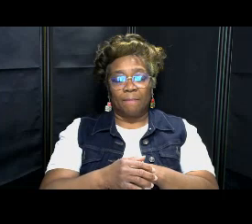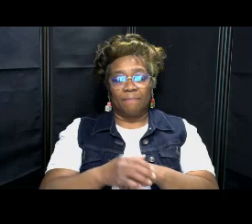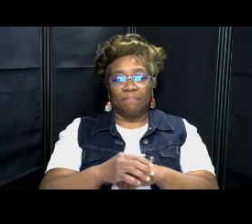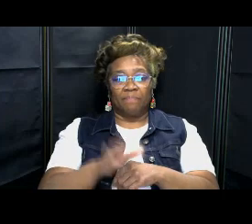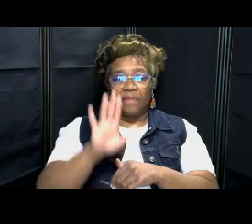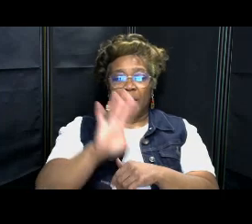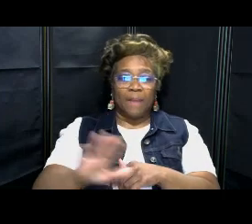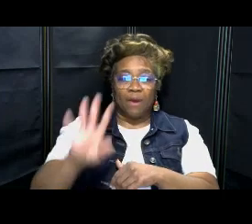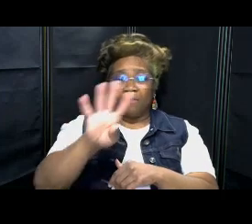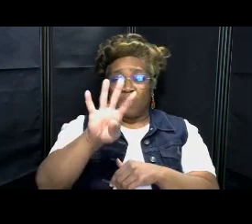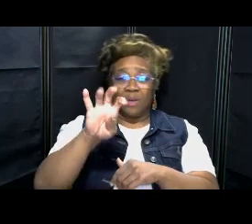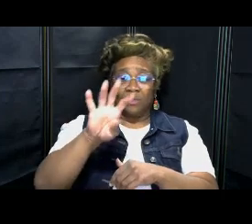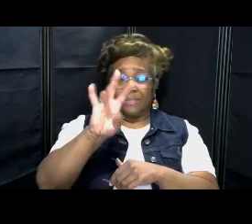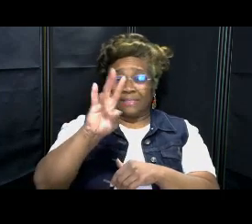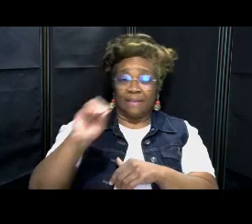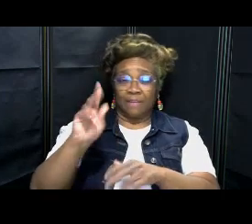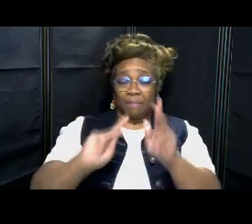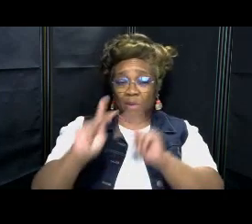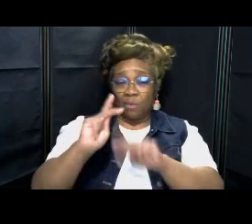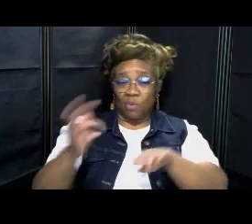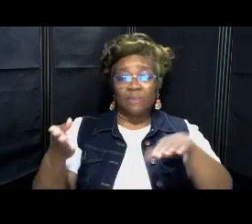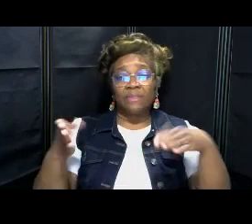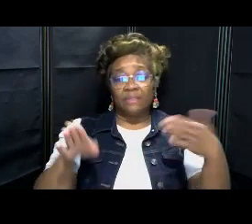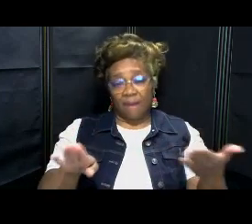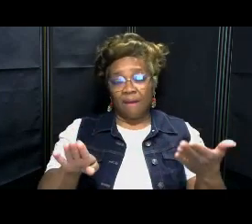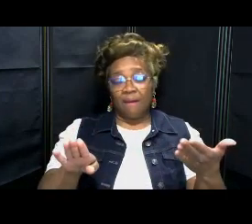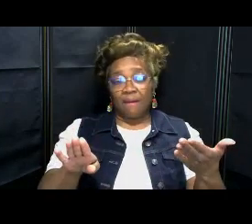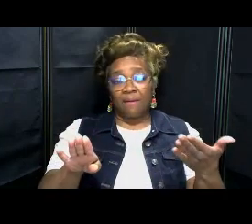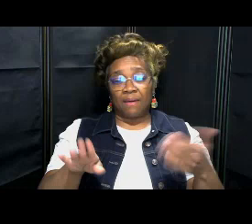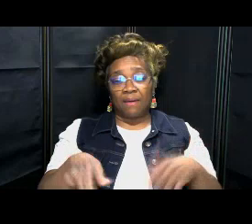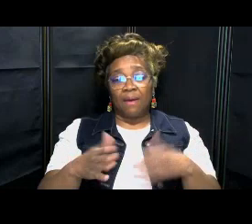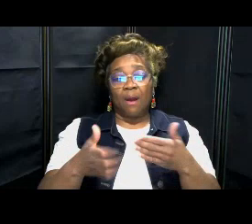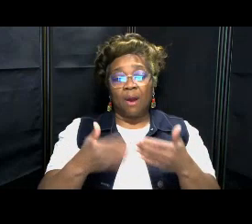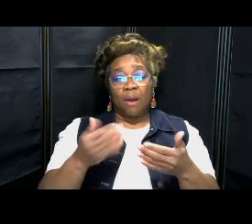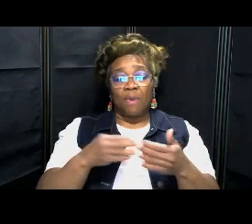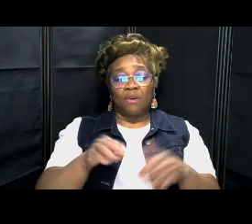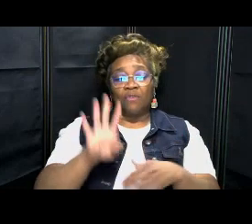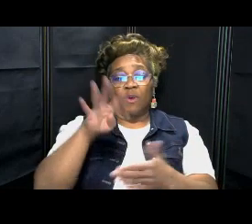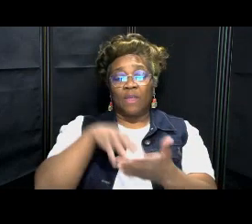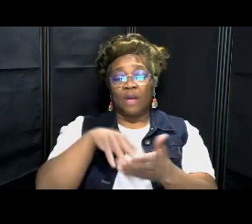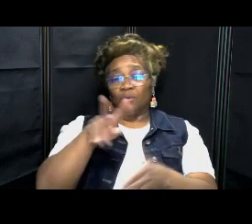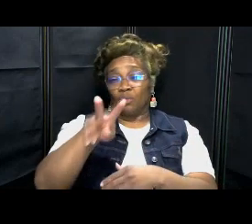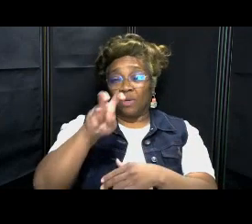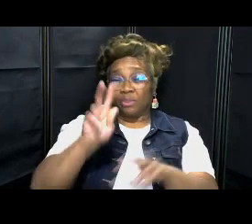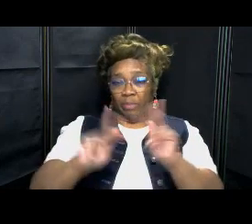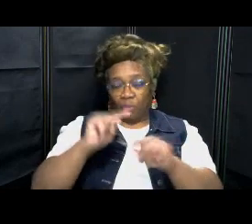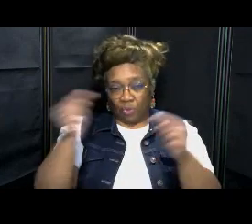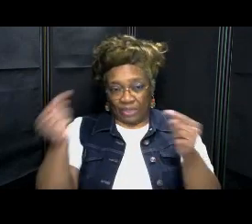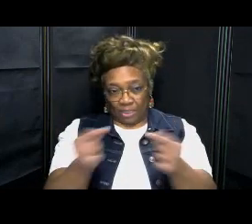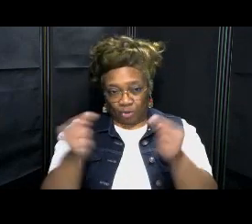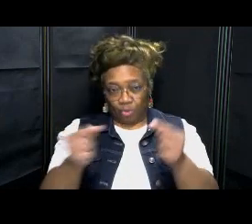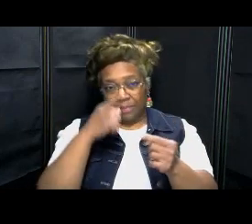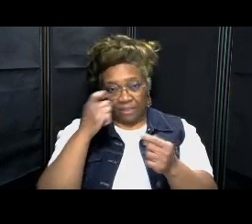470 people die. There's almost 4,200 are injured per year.